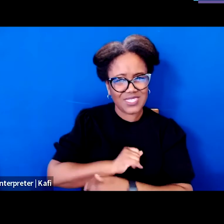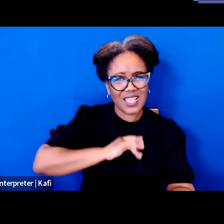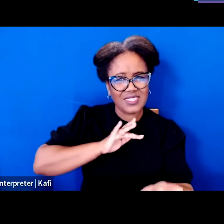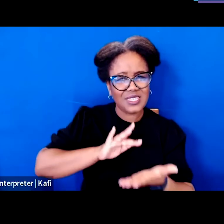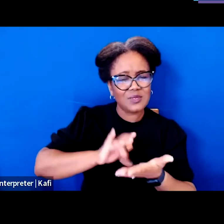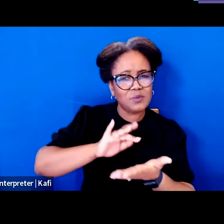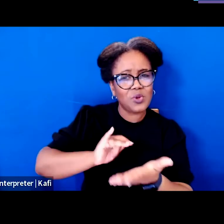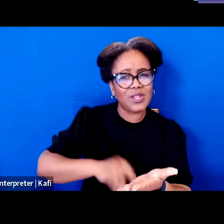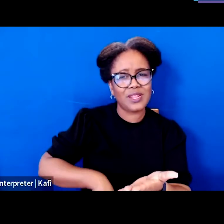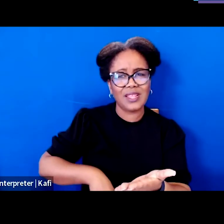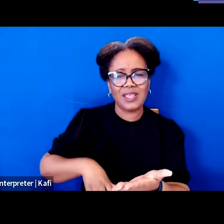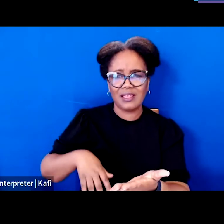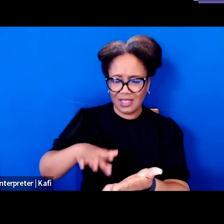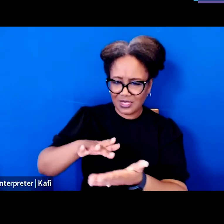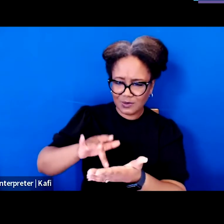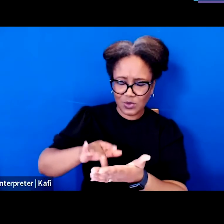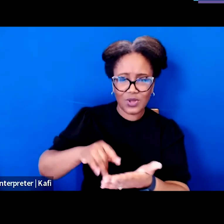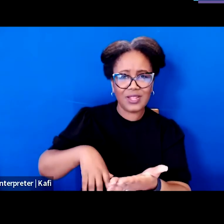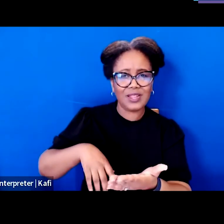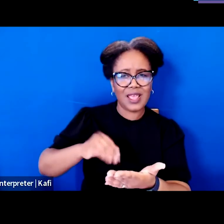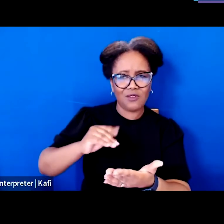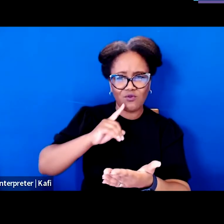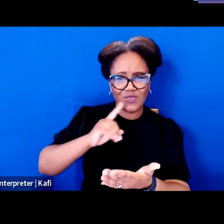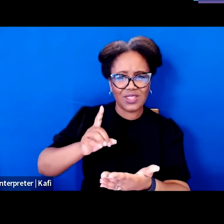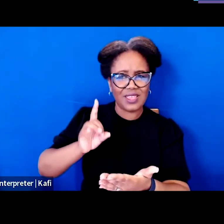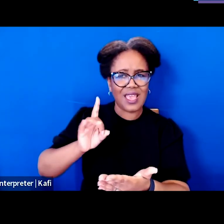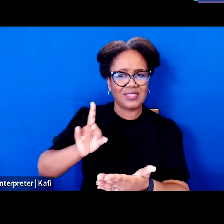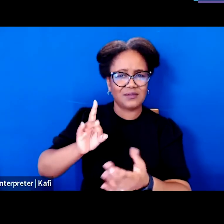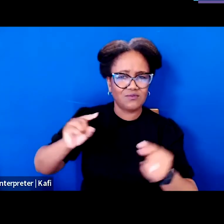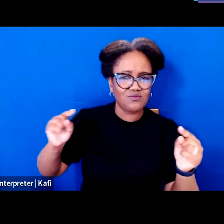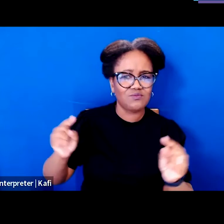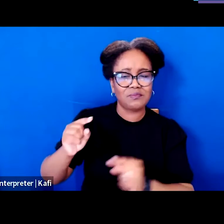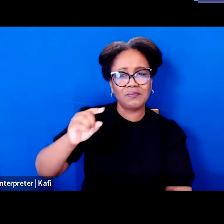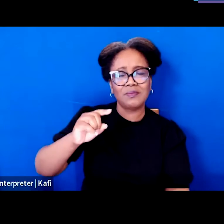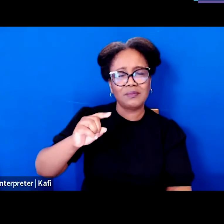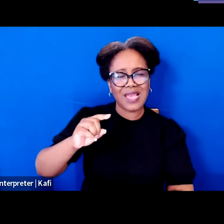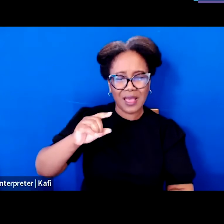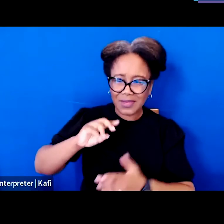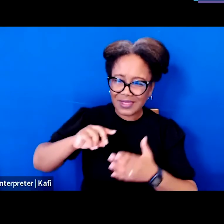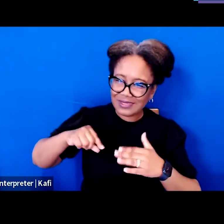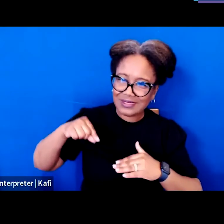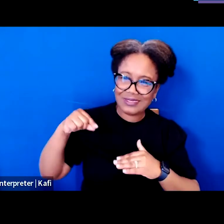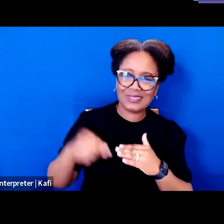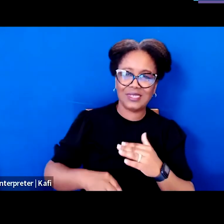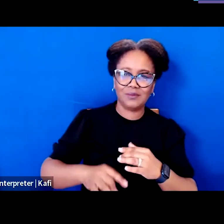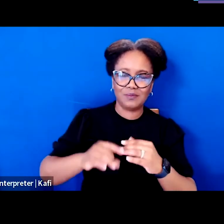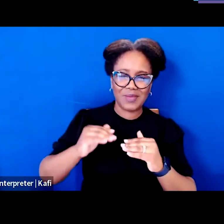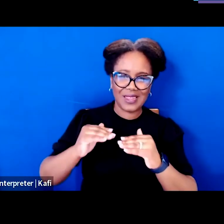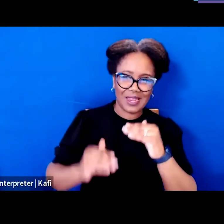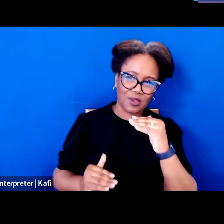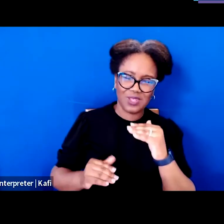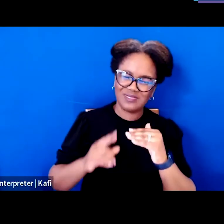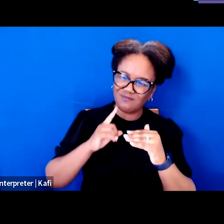the amount of criminalization that Indigenous and Black survivors experience by police, and